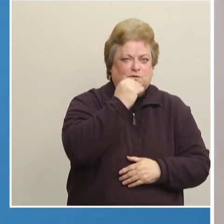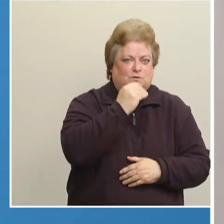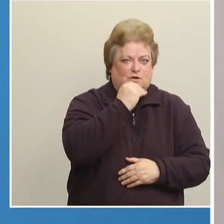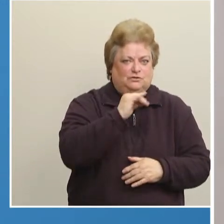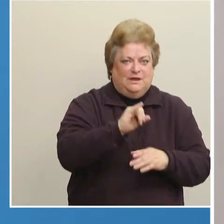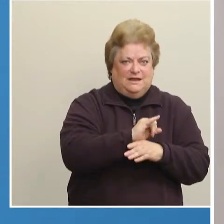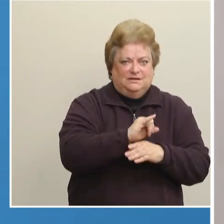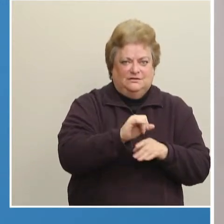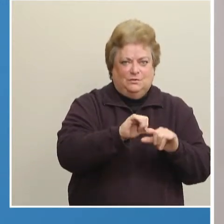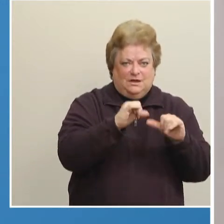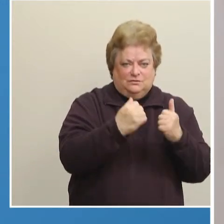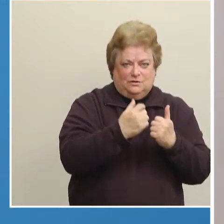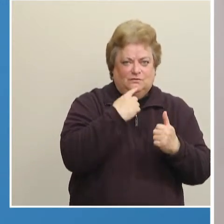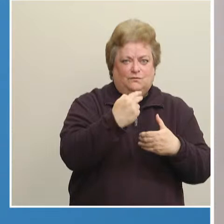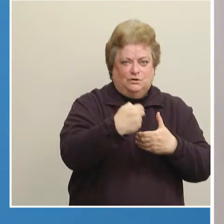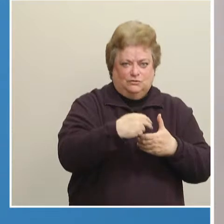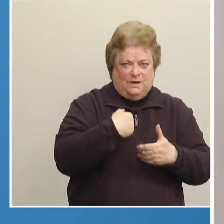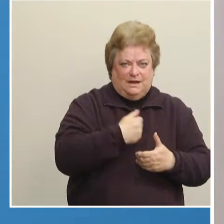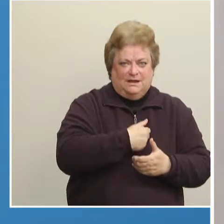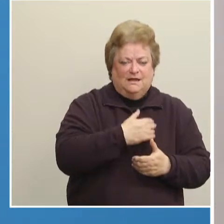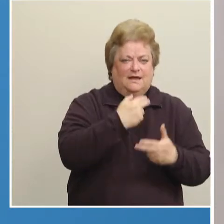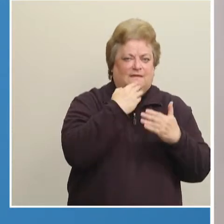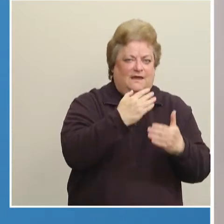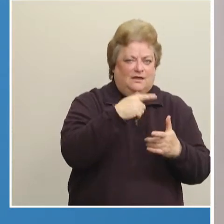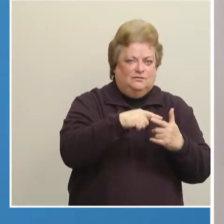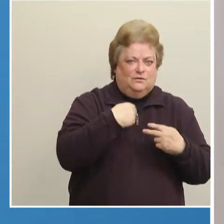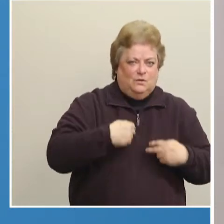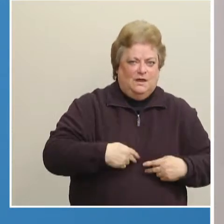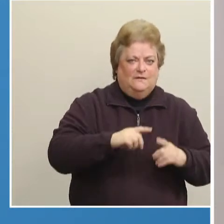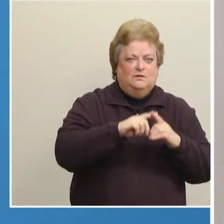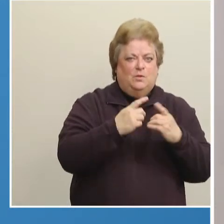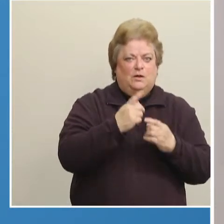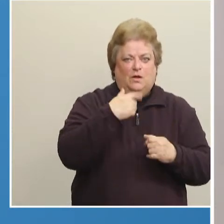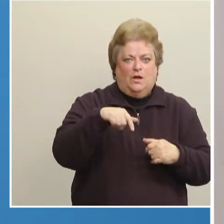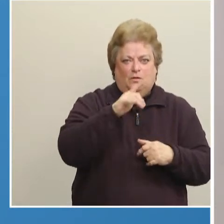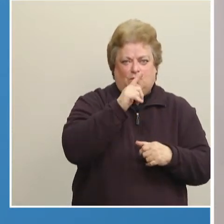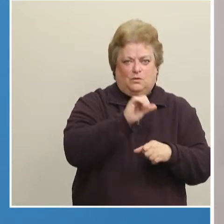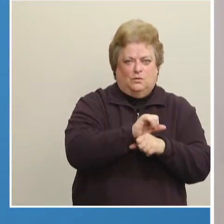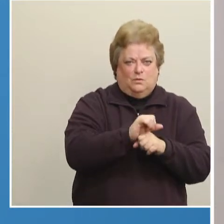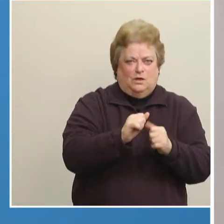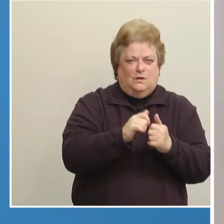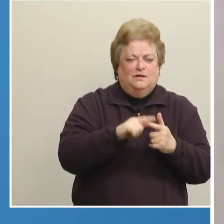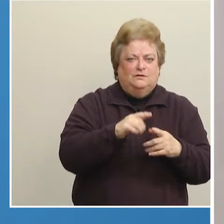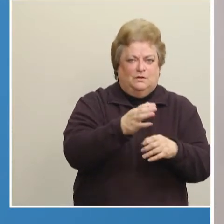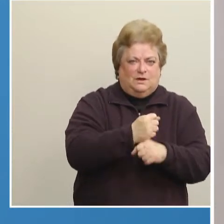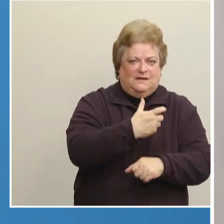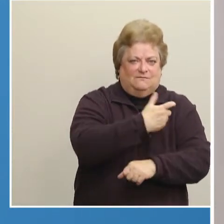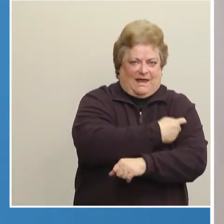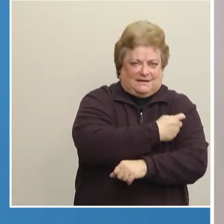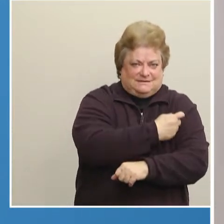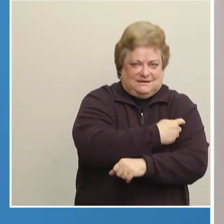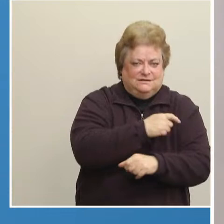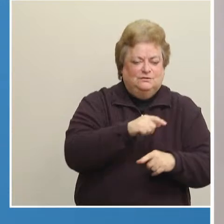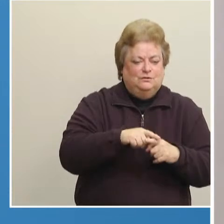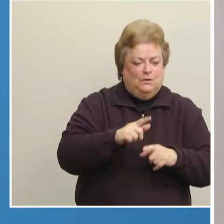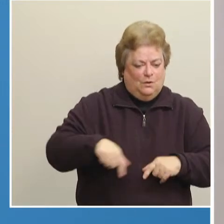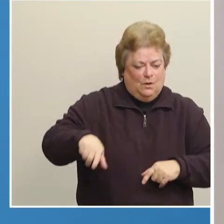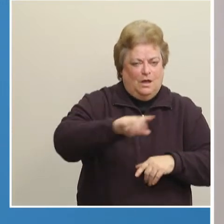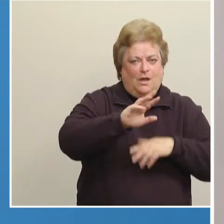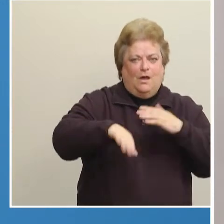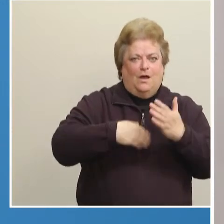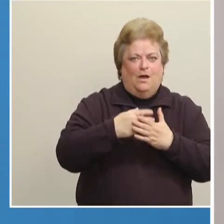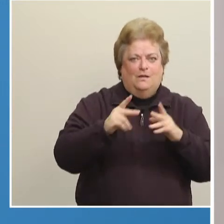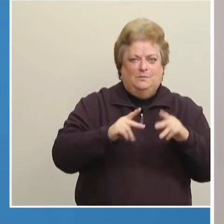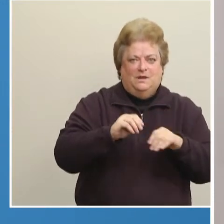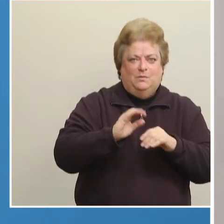today. And thanks again to our health department and all who are partnering with us in this effort to get vaccine into the arms of our community members